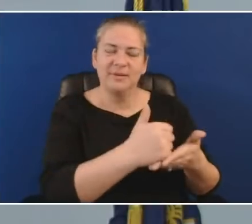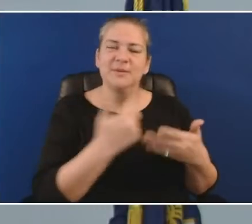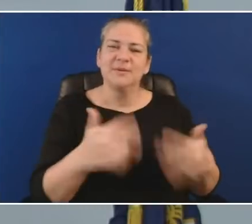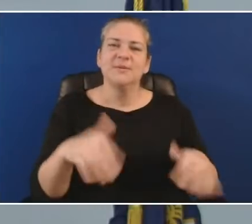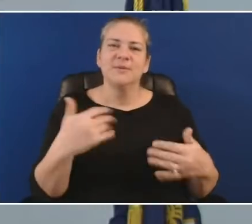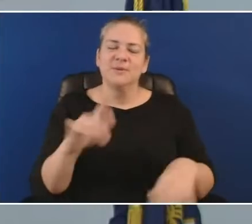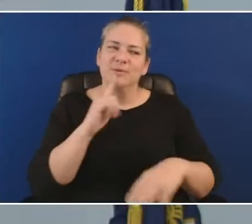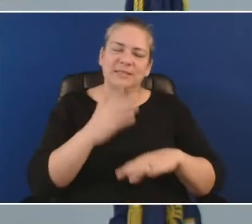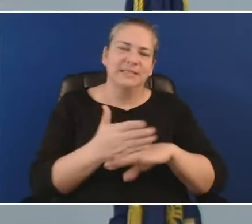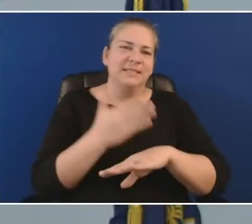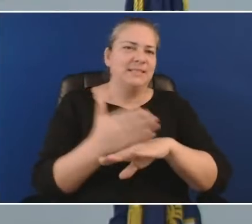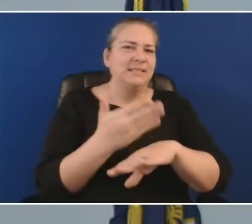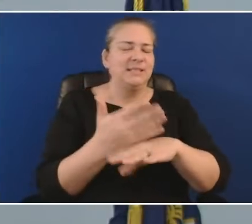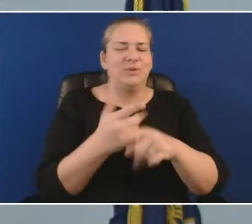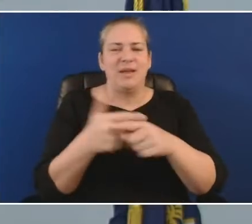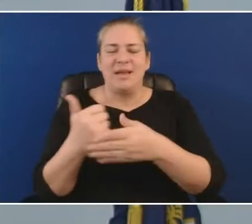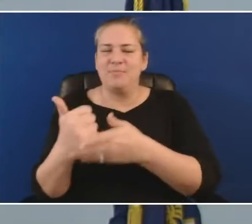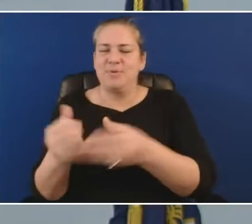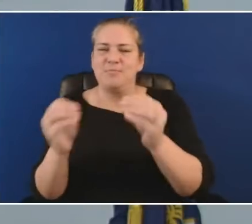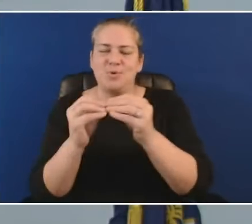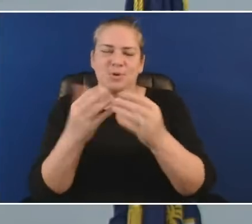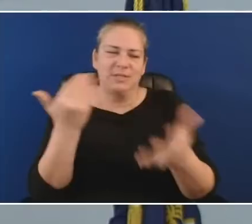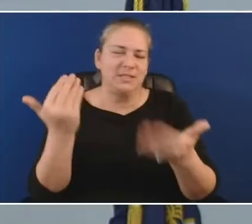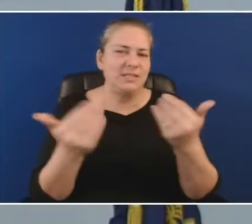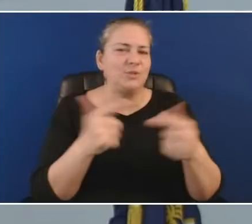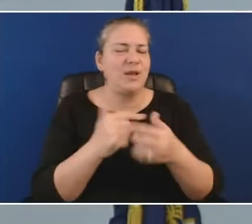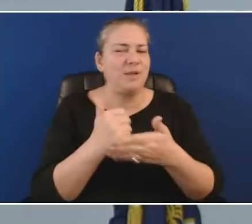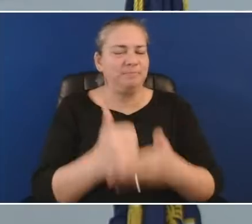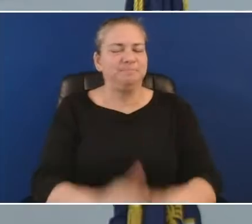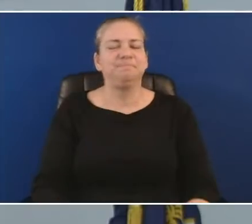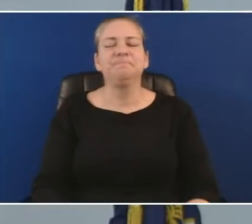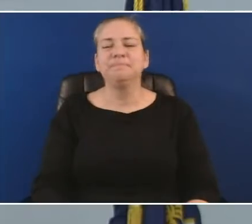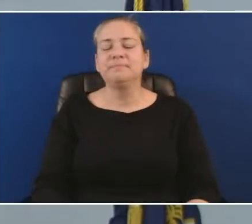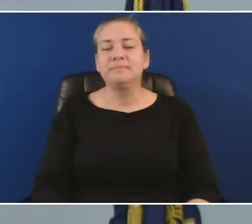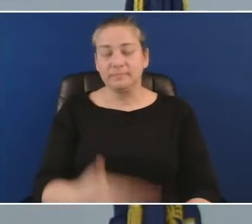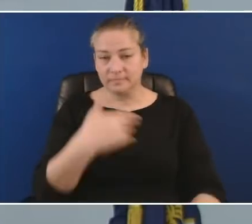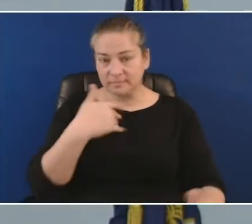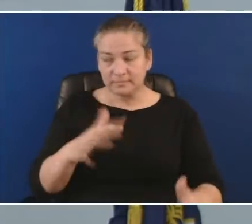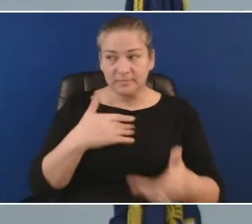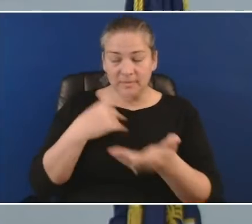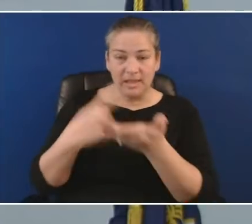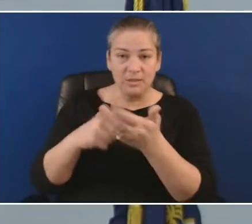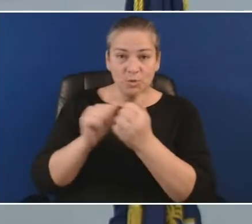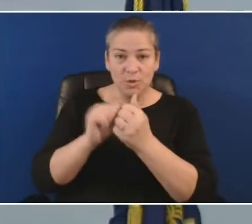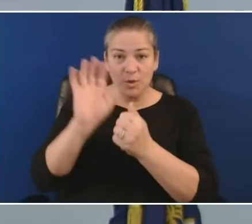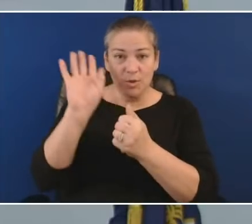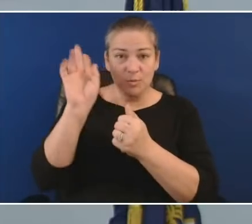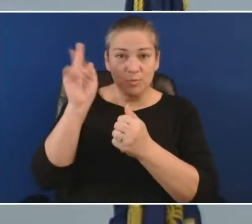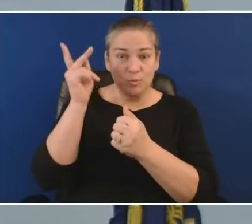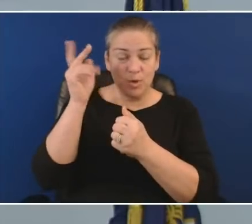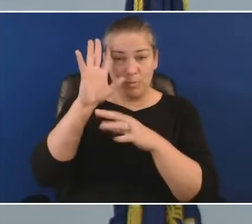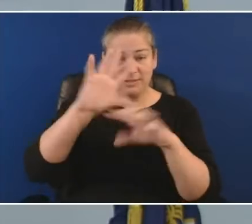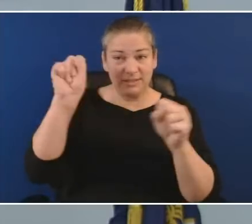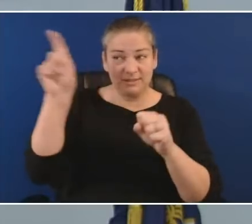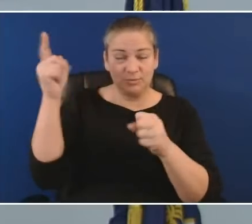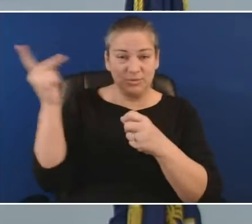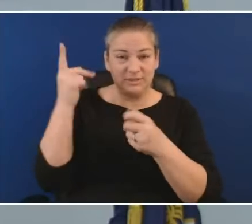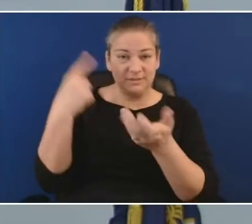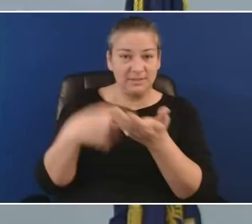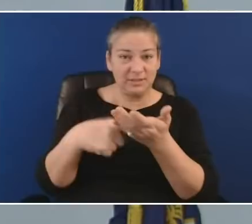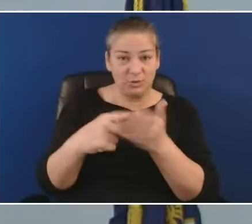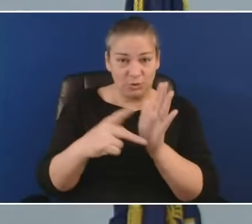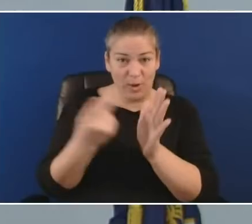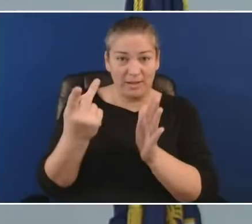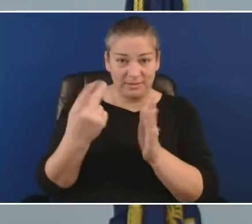even more. I've talked today directly to the president twice, the head of